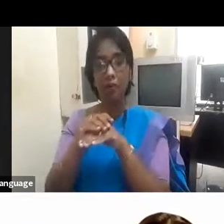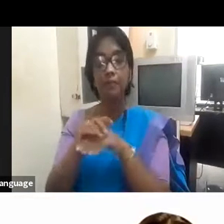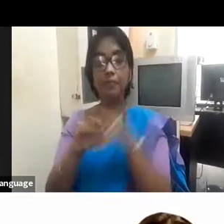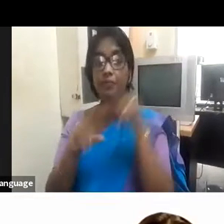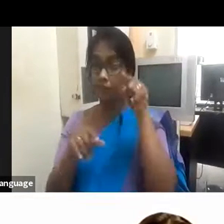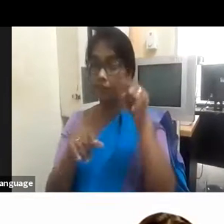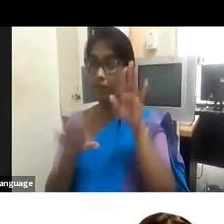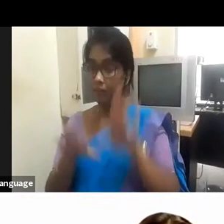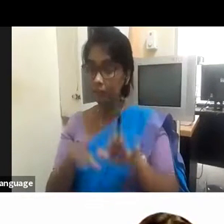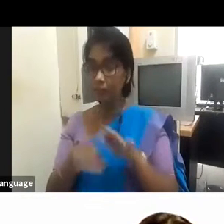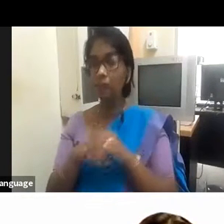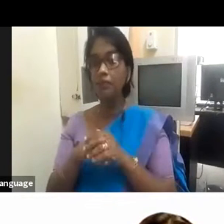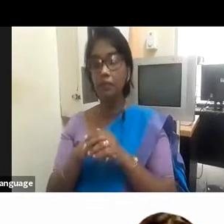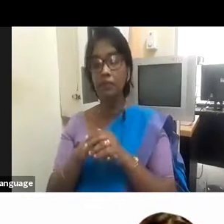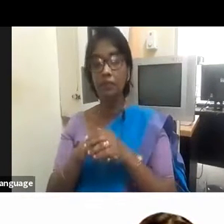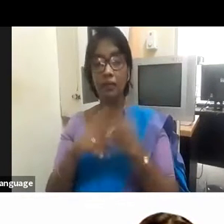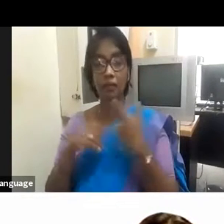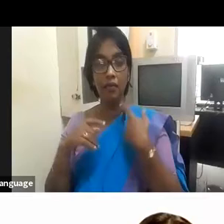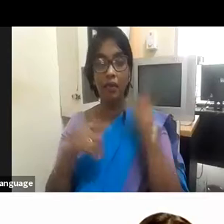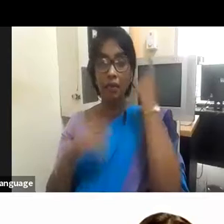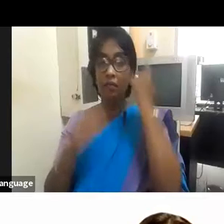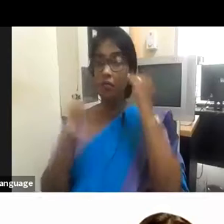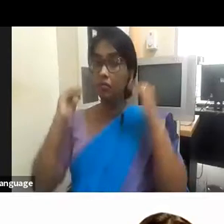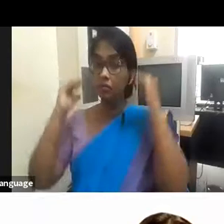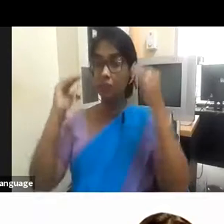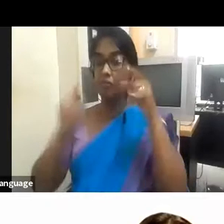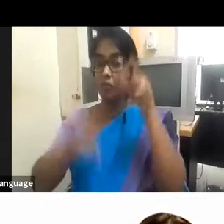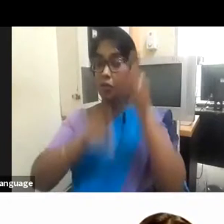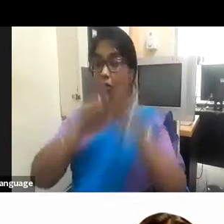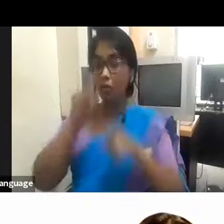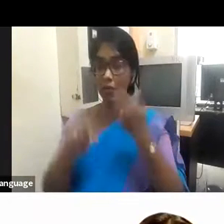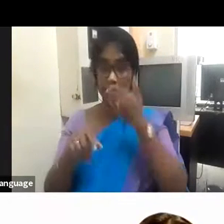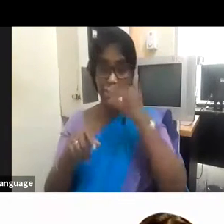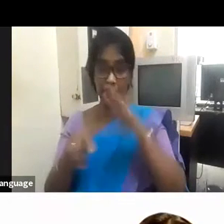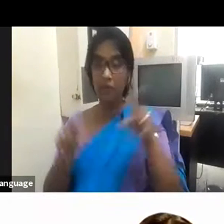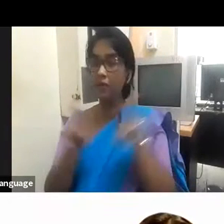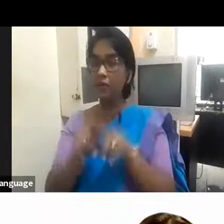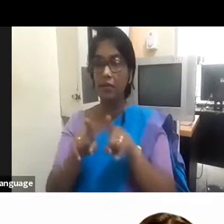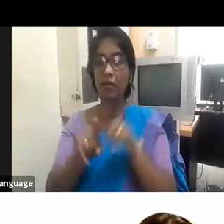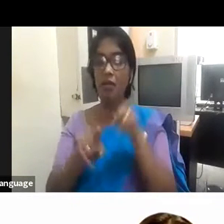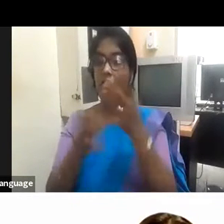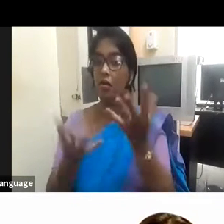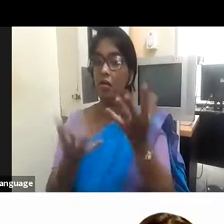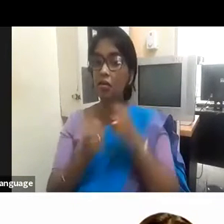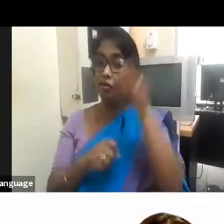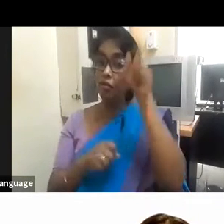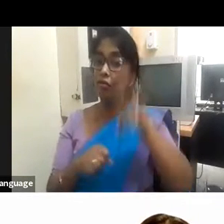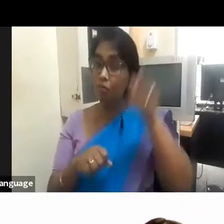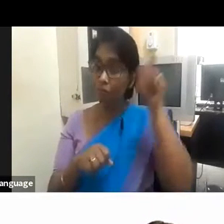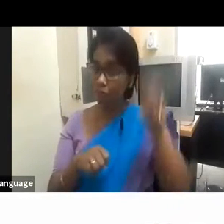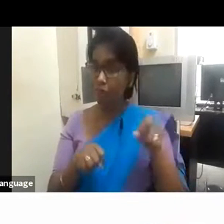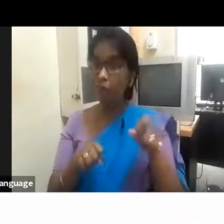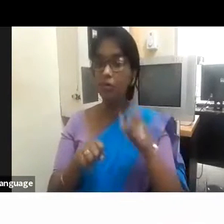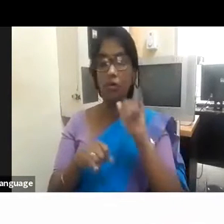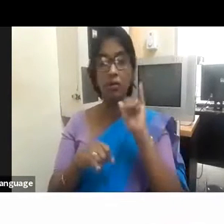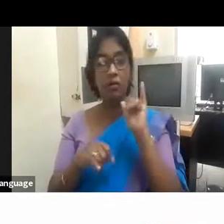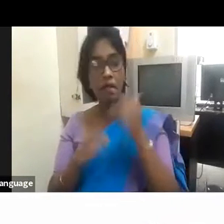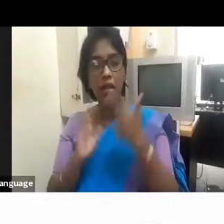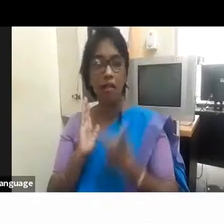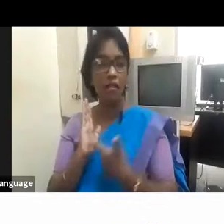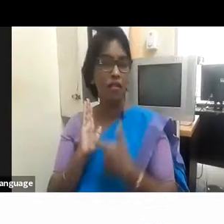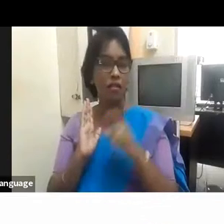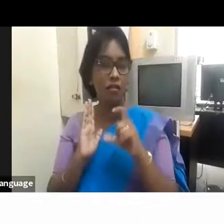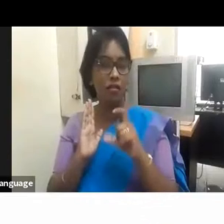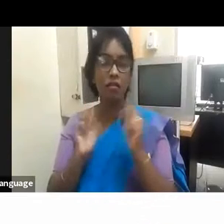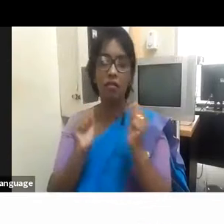person. You don't need a person with a particular technical skill to hire, but you need a whole person to